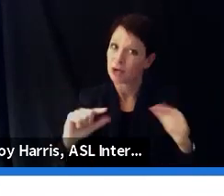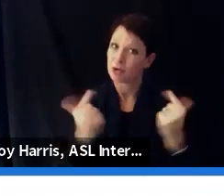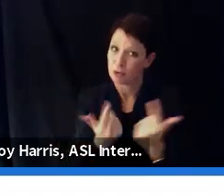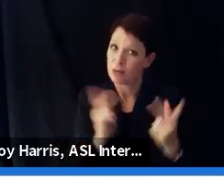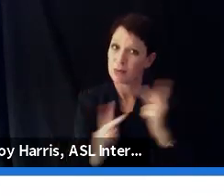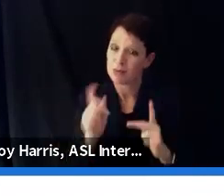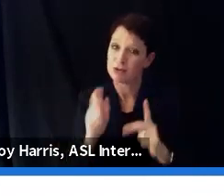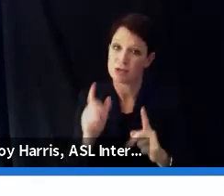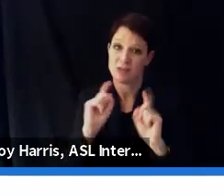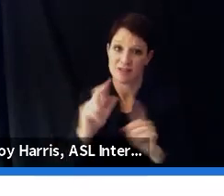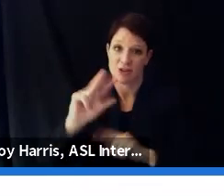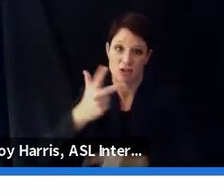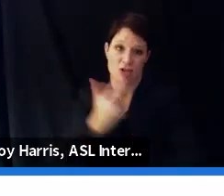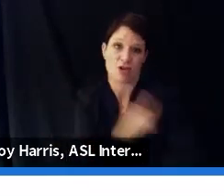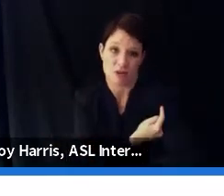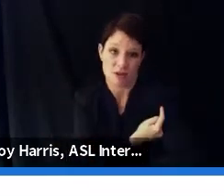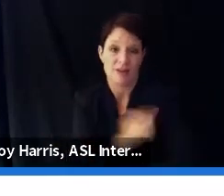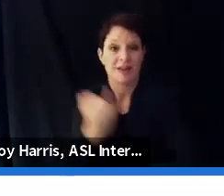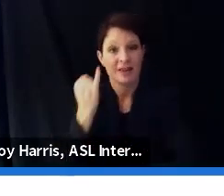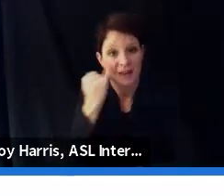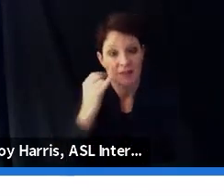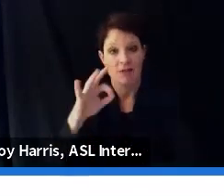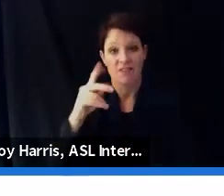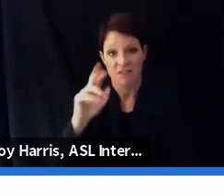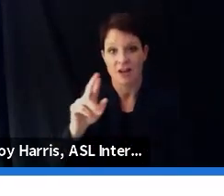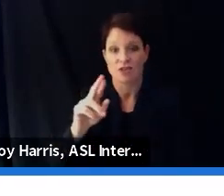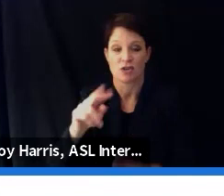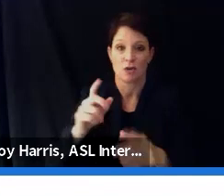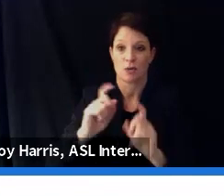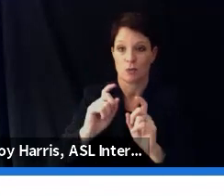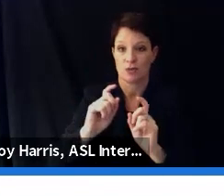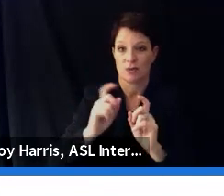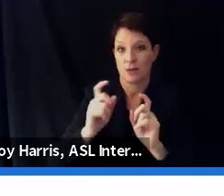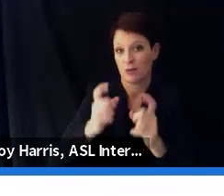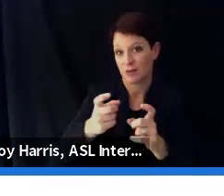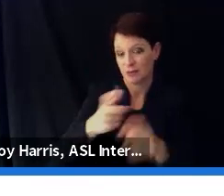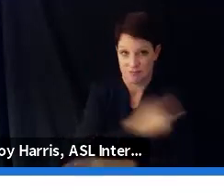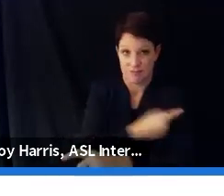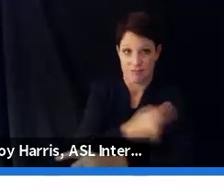get a booster if they received the Pfizer vaccine at least 6 months ago.